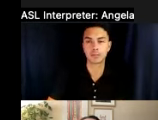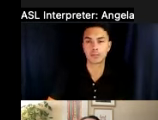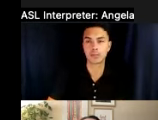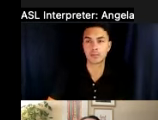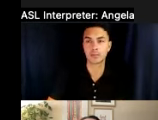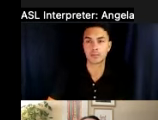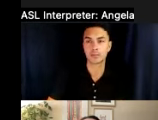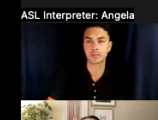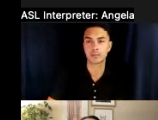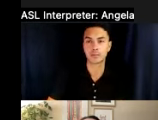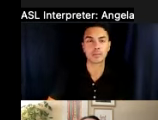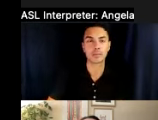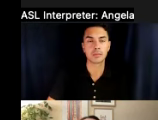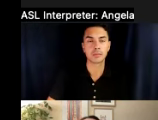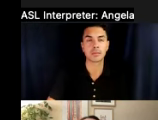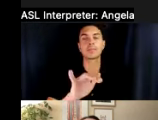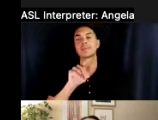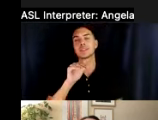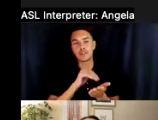Oh, Riley.